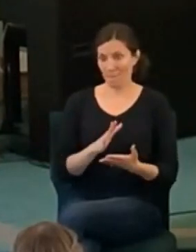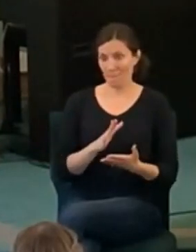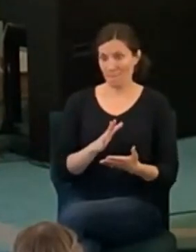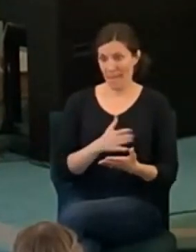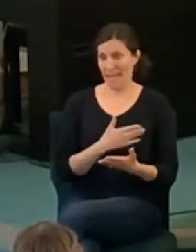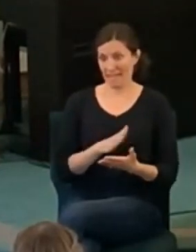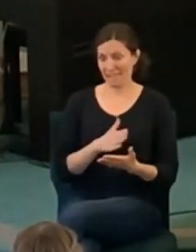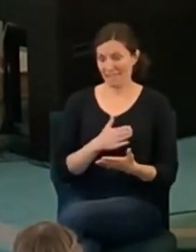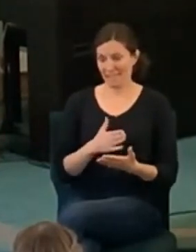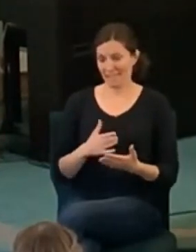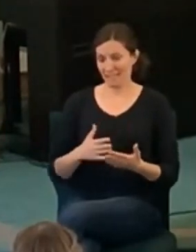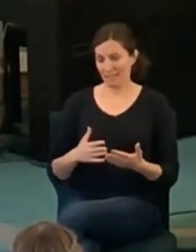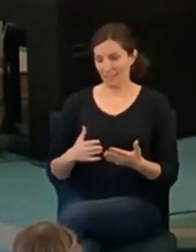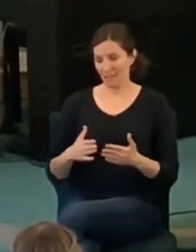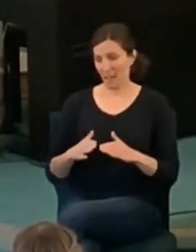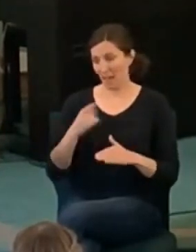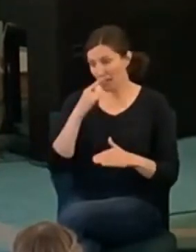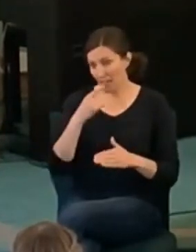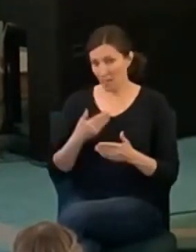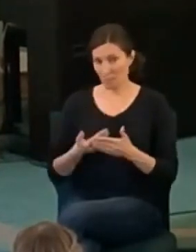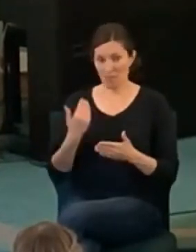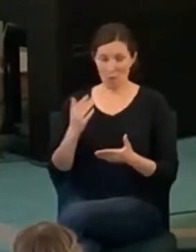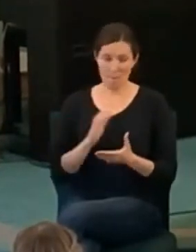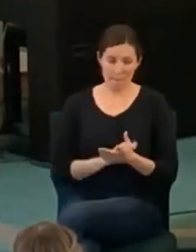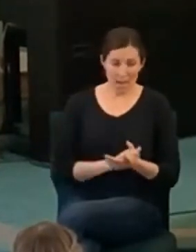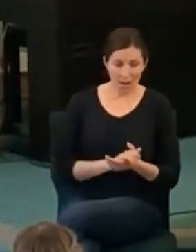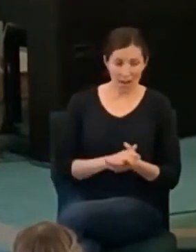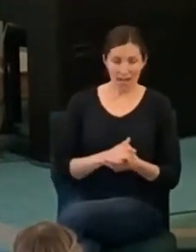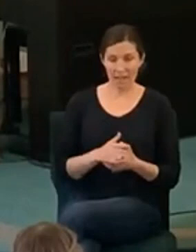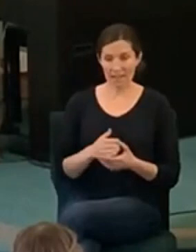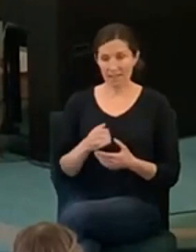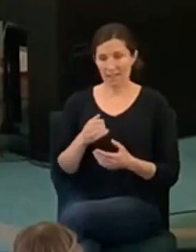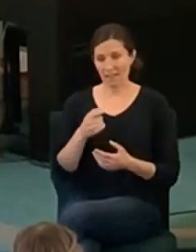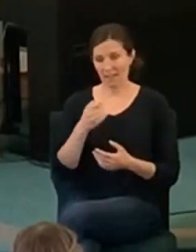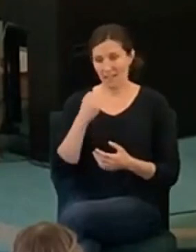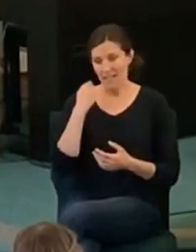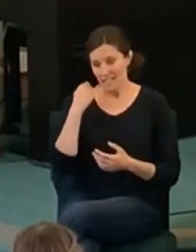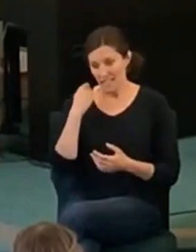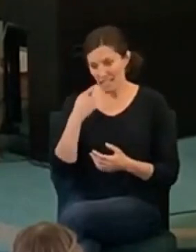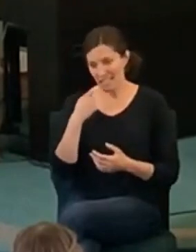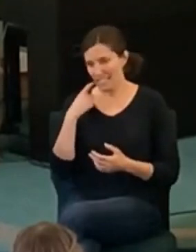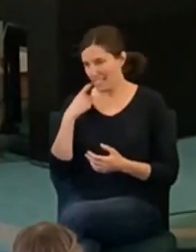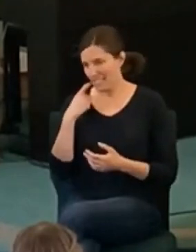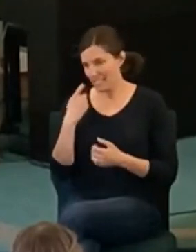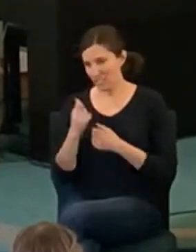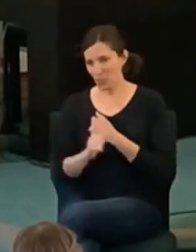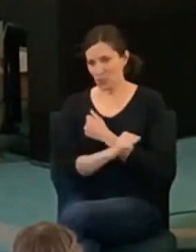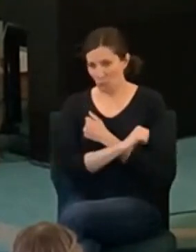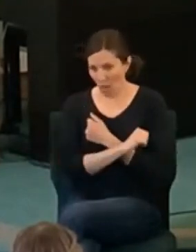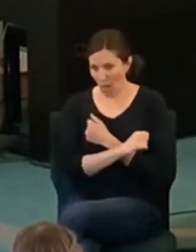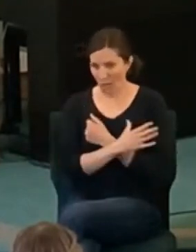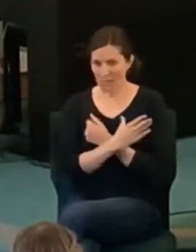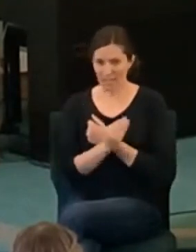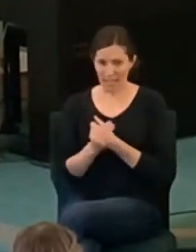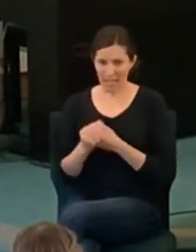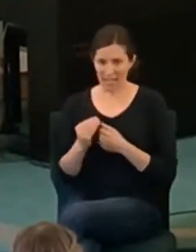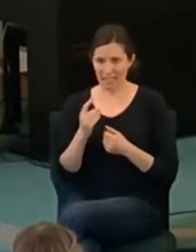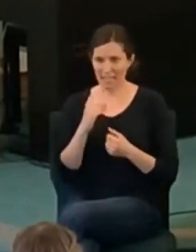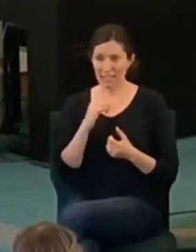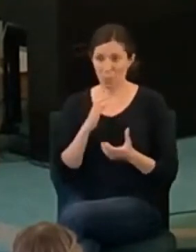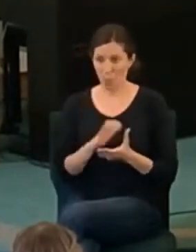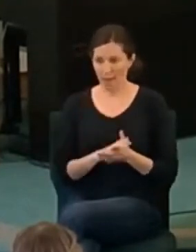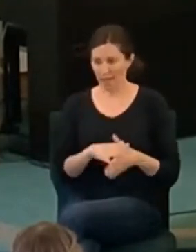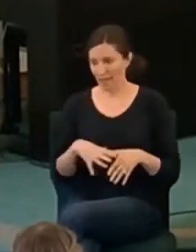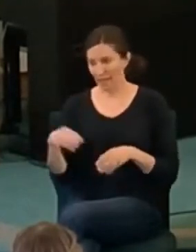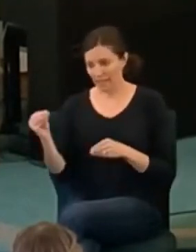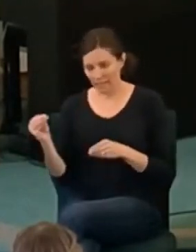story, his testimony, a few times in a few different formats. And basically, he was part of Korn. They were growing and making